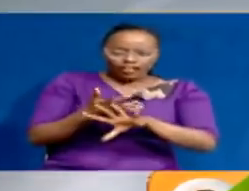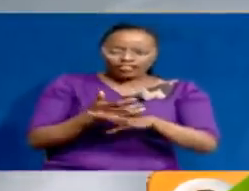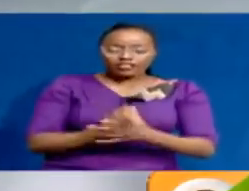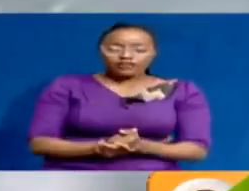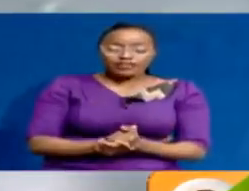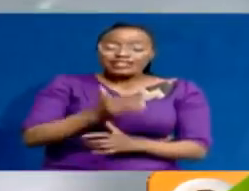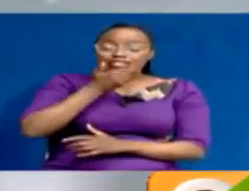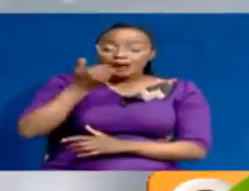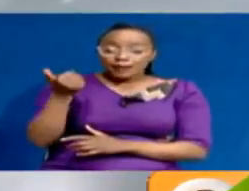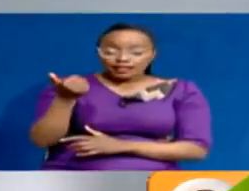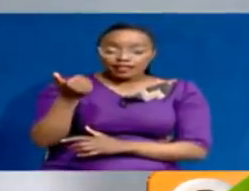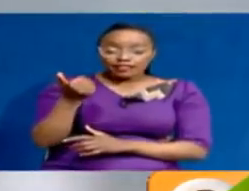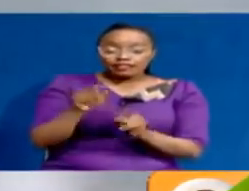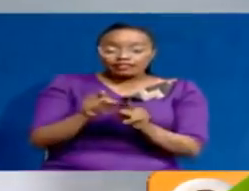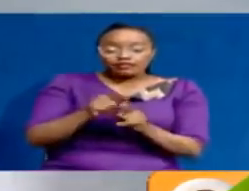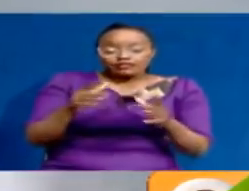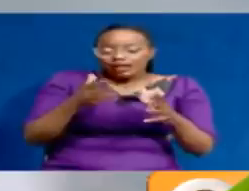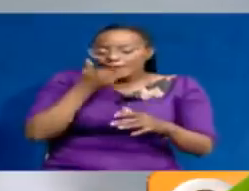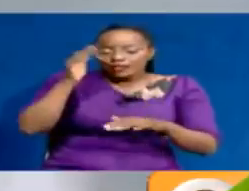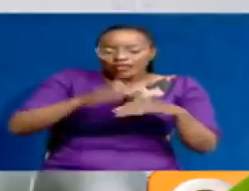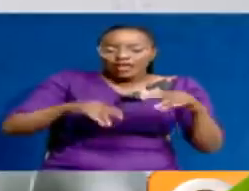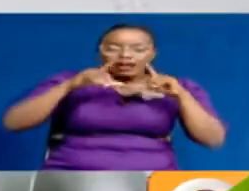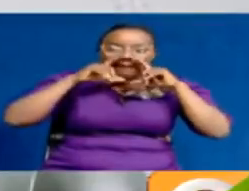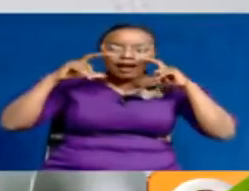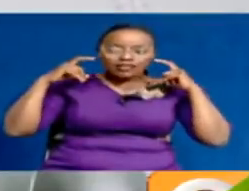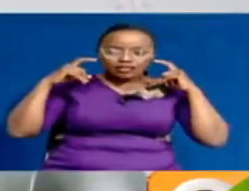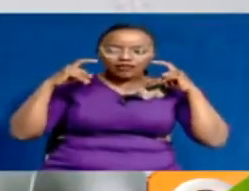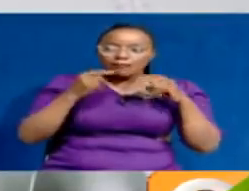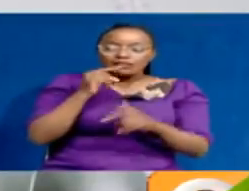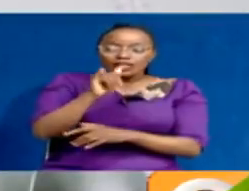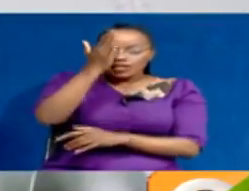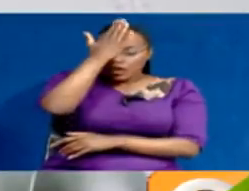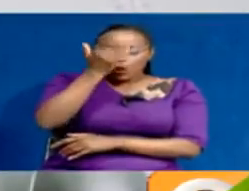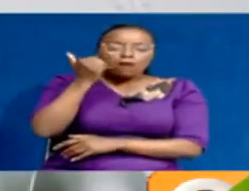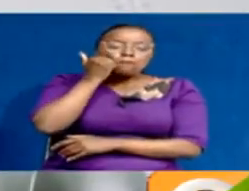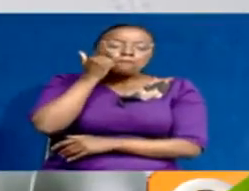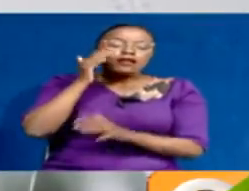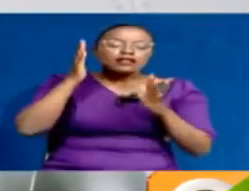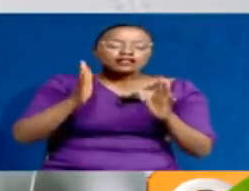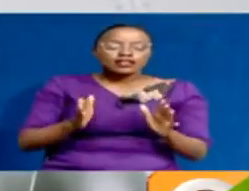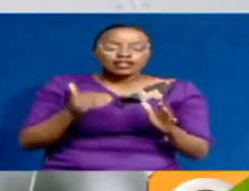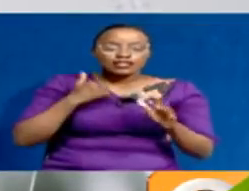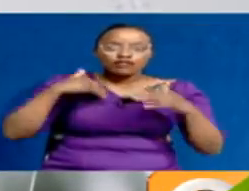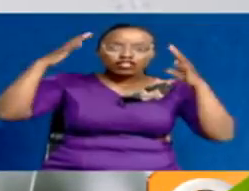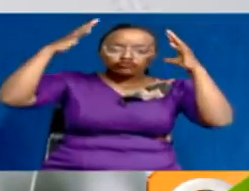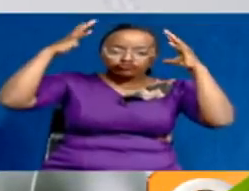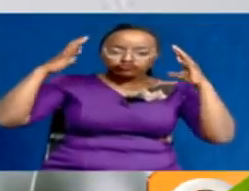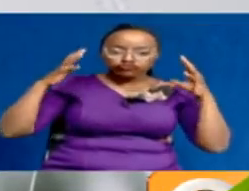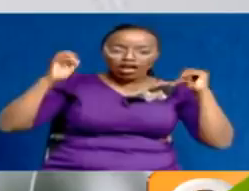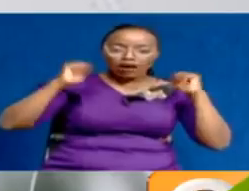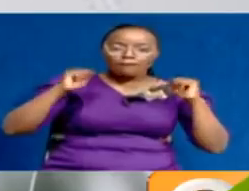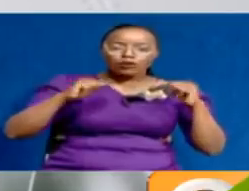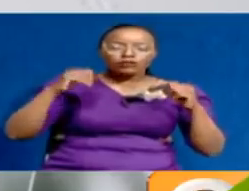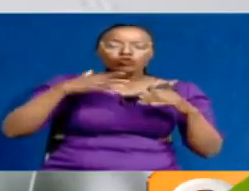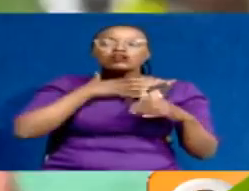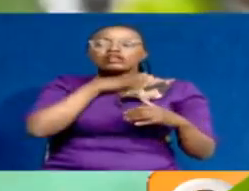is better tolerated than the mask. And I say that because the patient is in a hood, they are able to turn